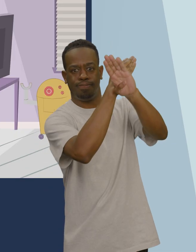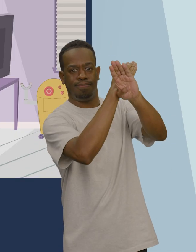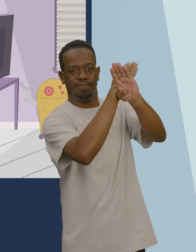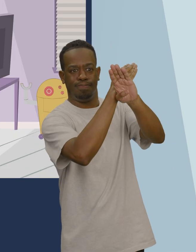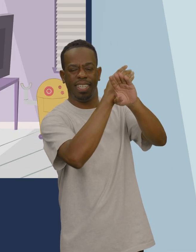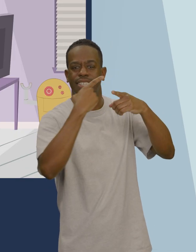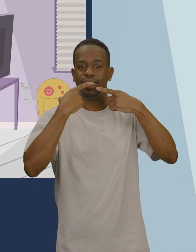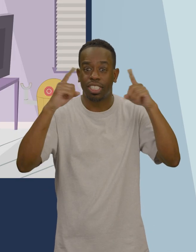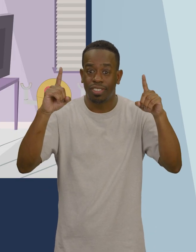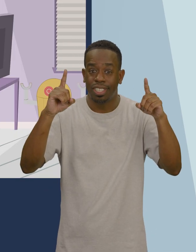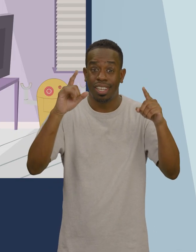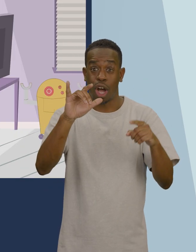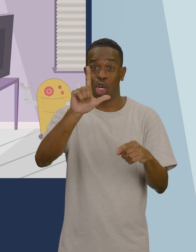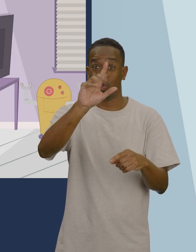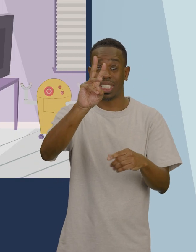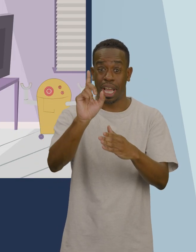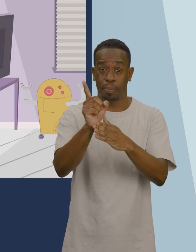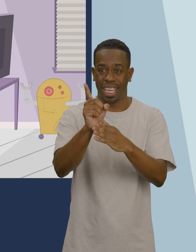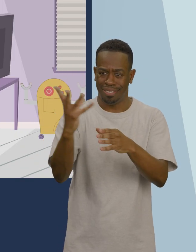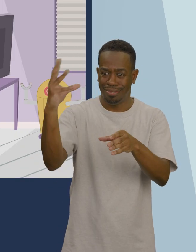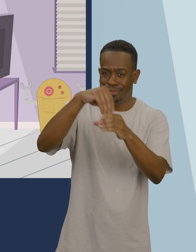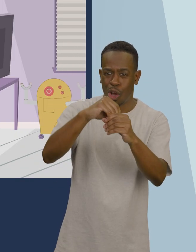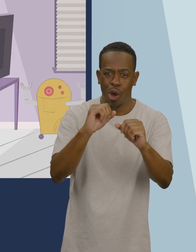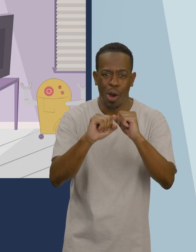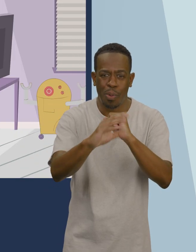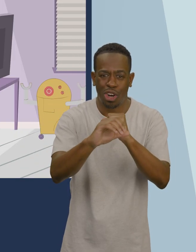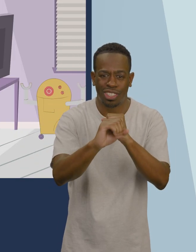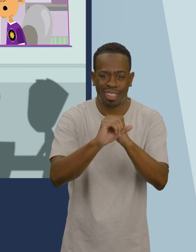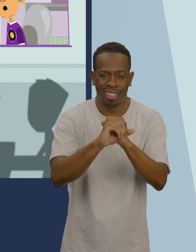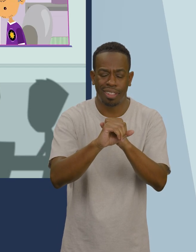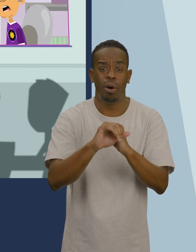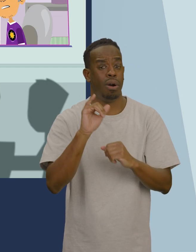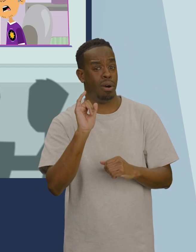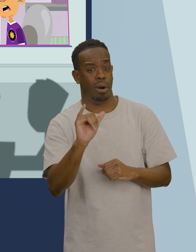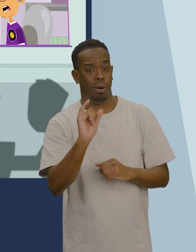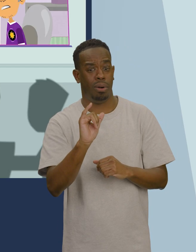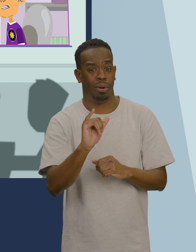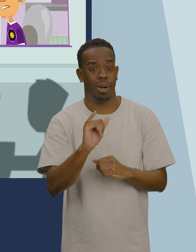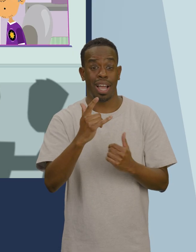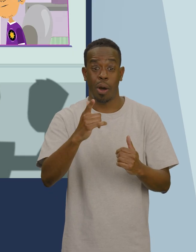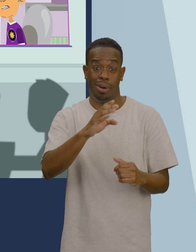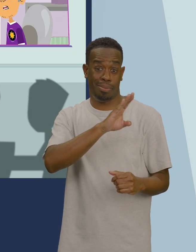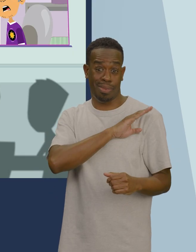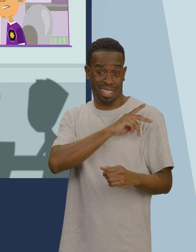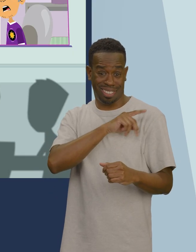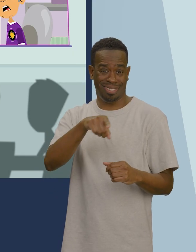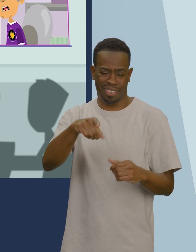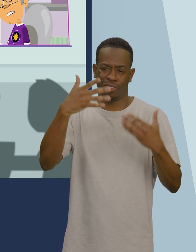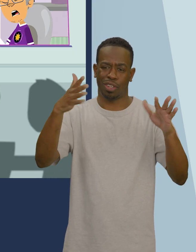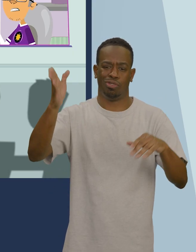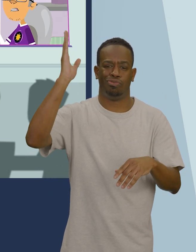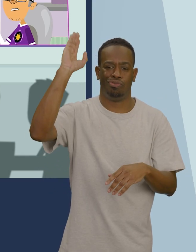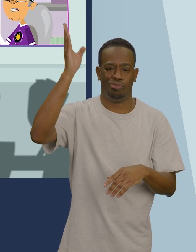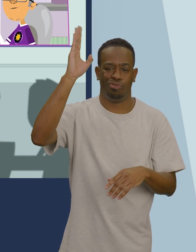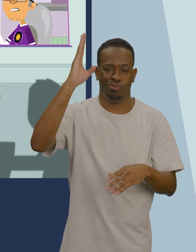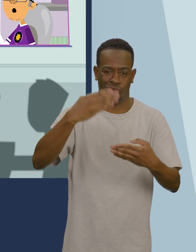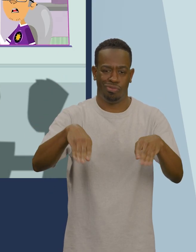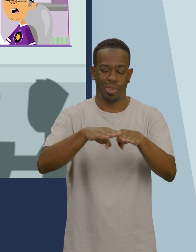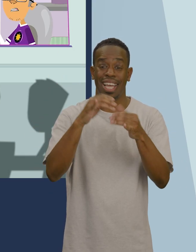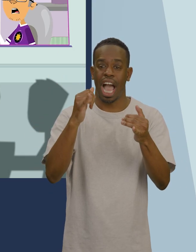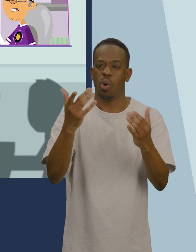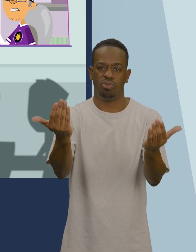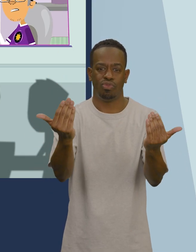a success. And all in 26 minutes plus commercials. Oh, I see Bass has managed to complete the Dex talk. At this time,